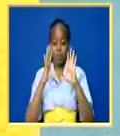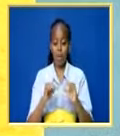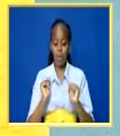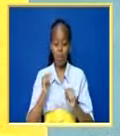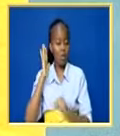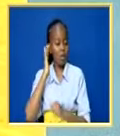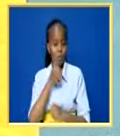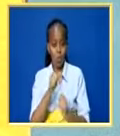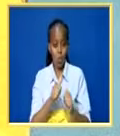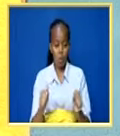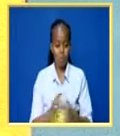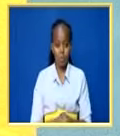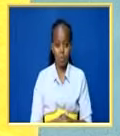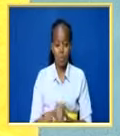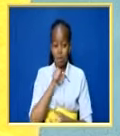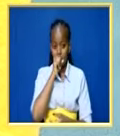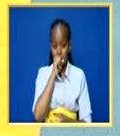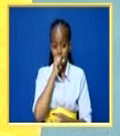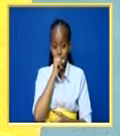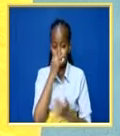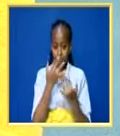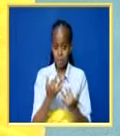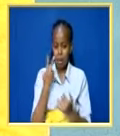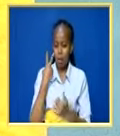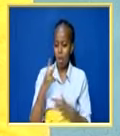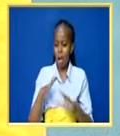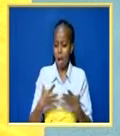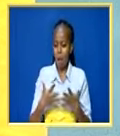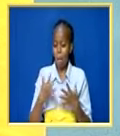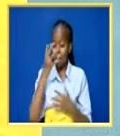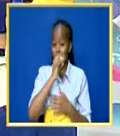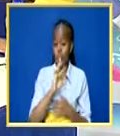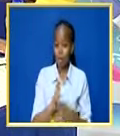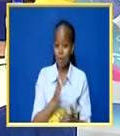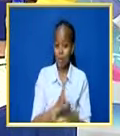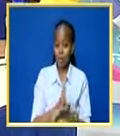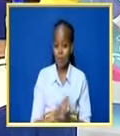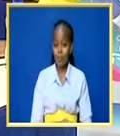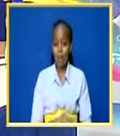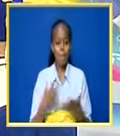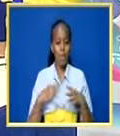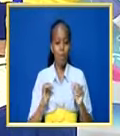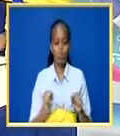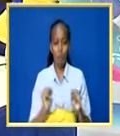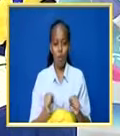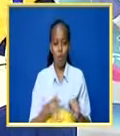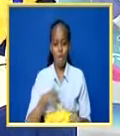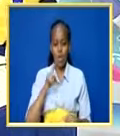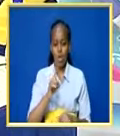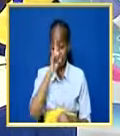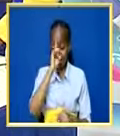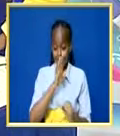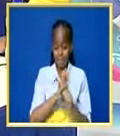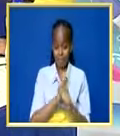listen. Yes, they're able to listen. Because I'll be looking at how smart you are. Yes. Yeah, people are able to take you seriously when you groom